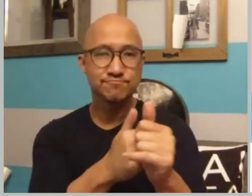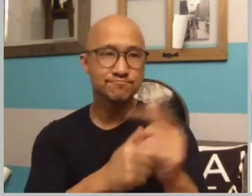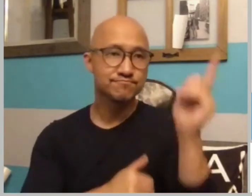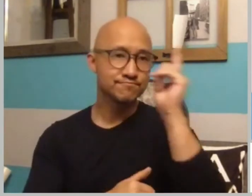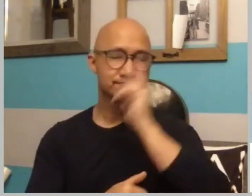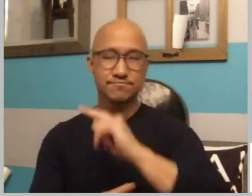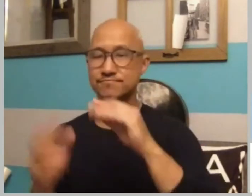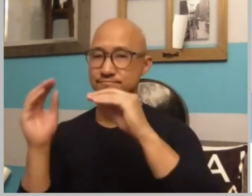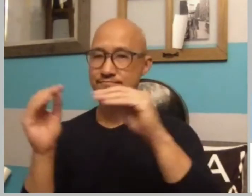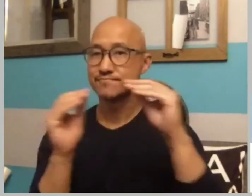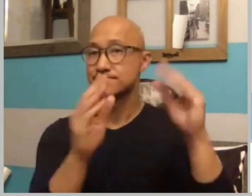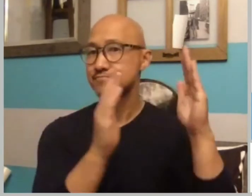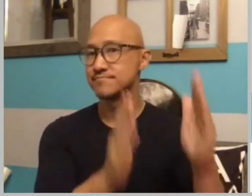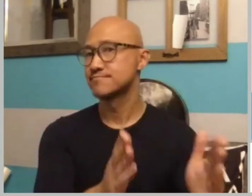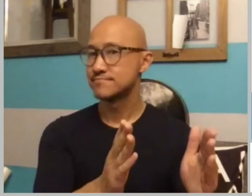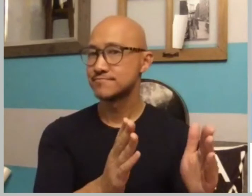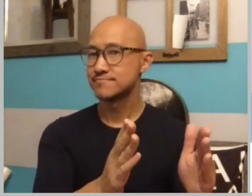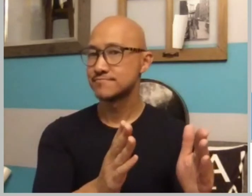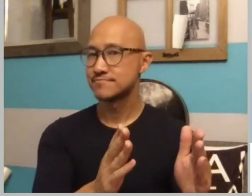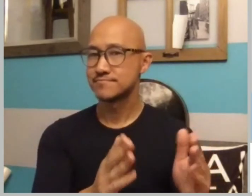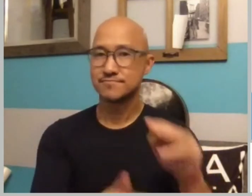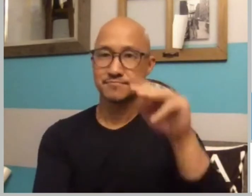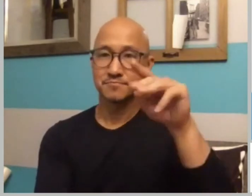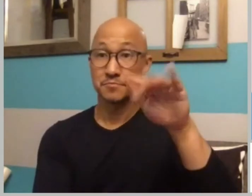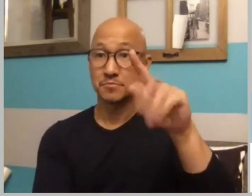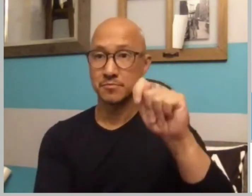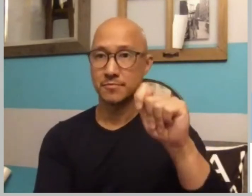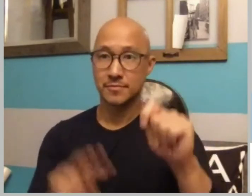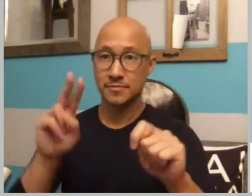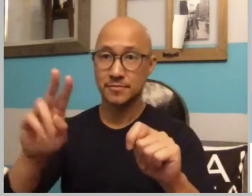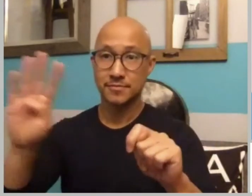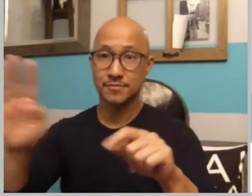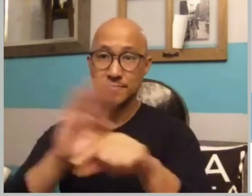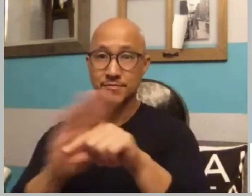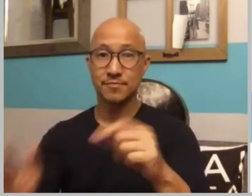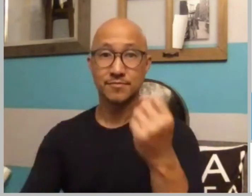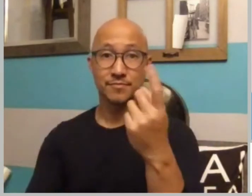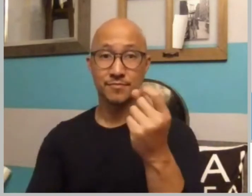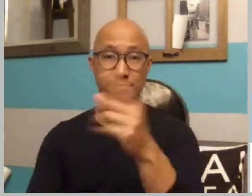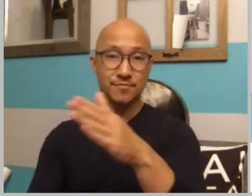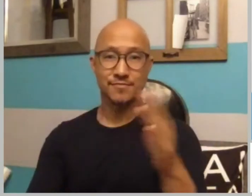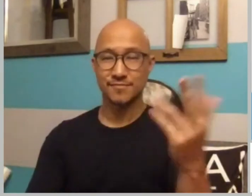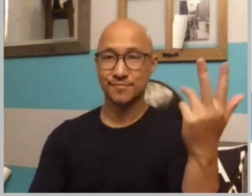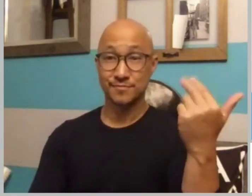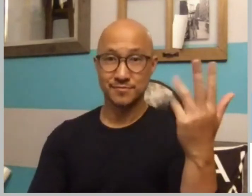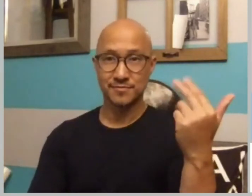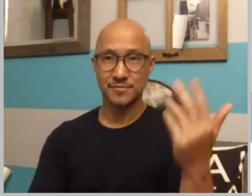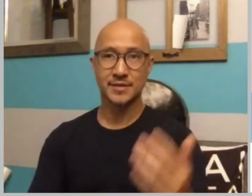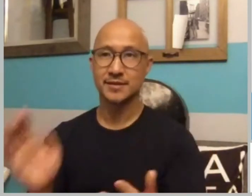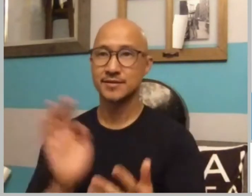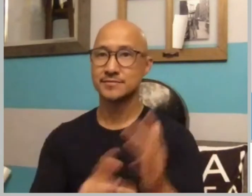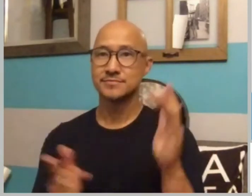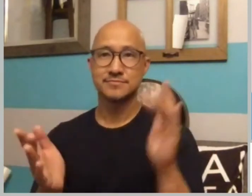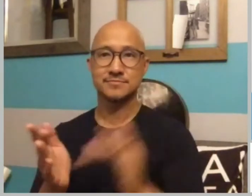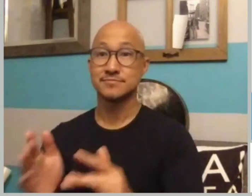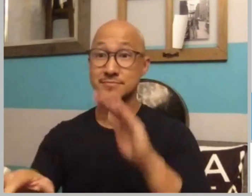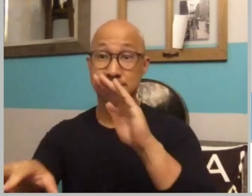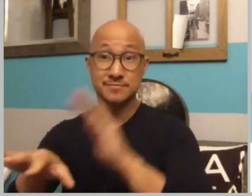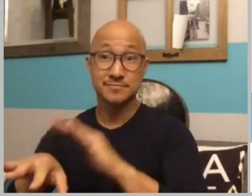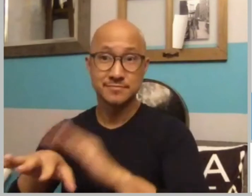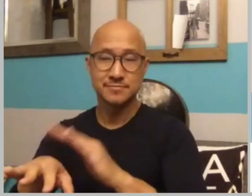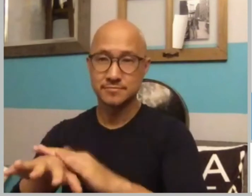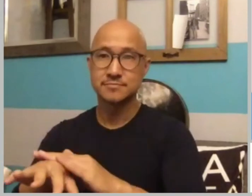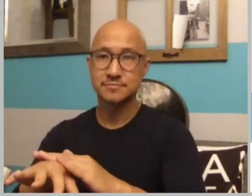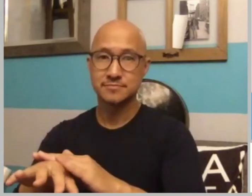throughout the scriptures, we see in Matthew 24, verses 11 through 13, that Jesus warned that, there'll be the rise of